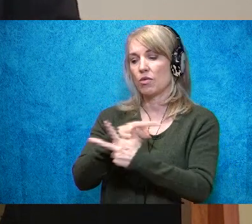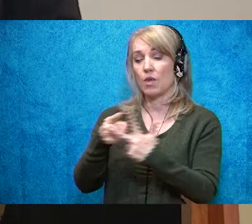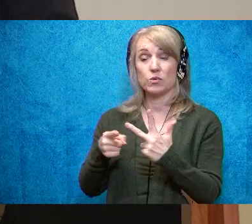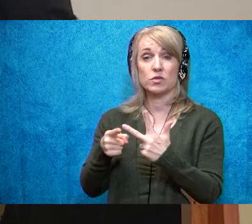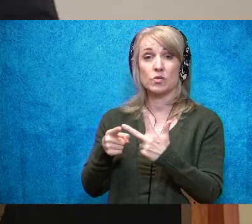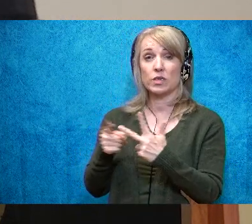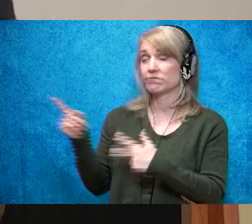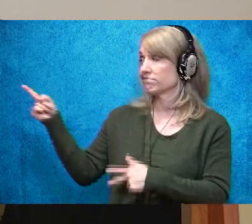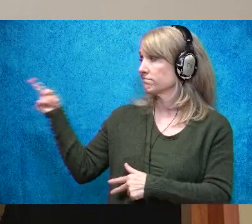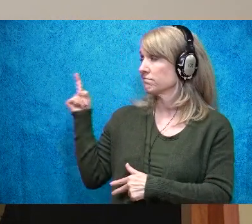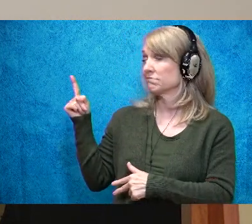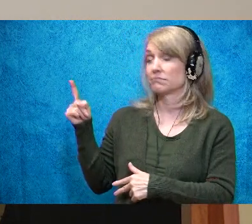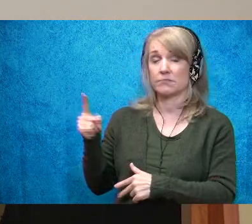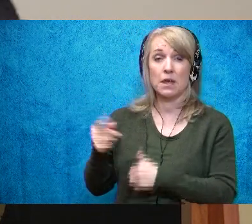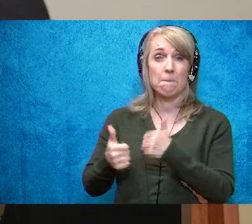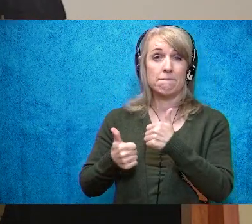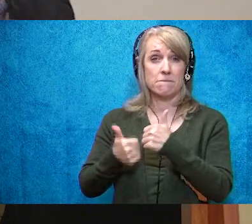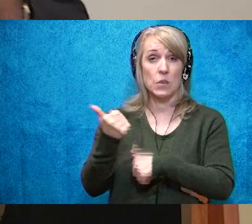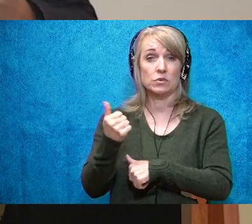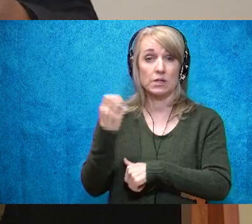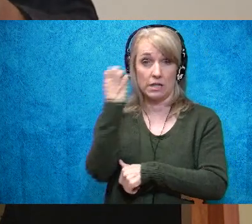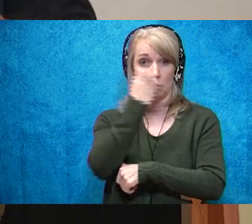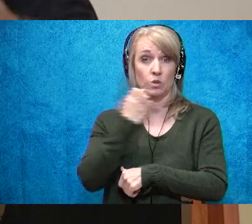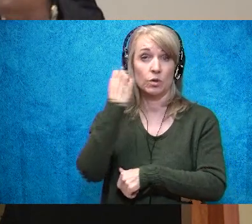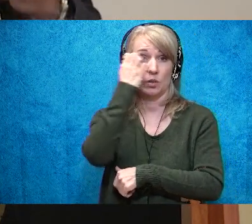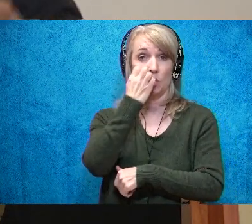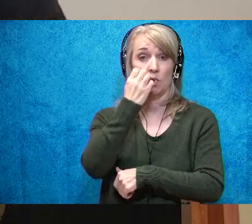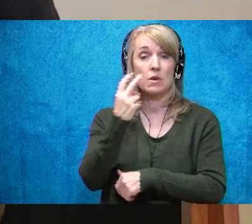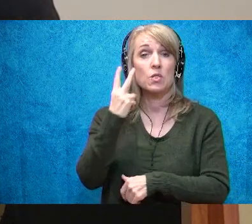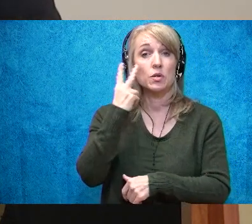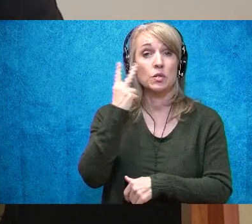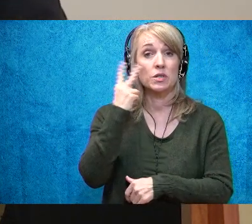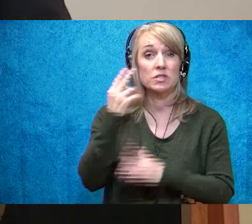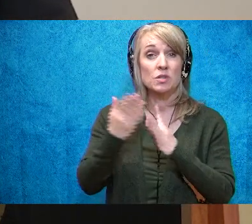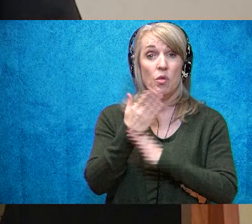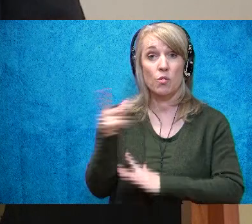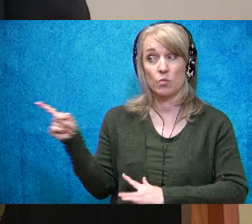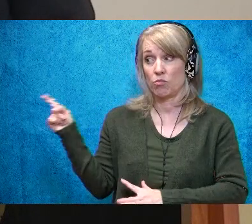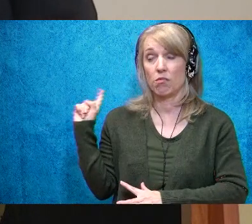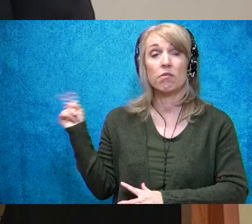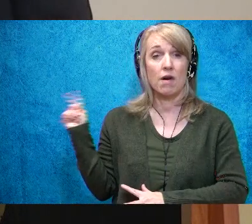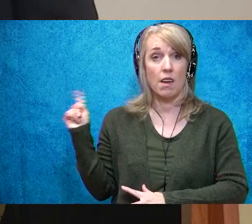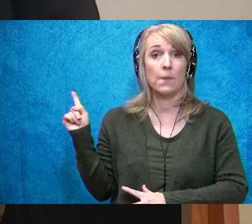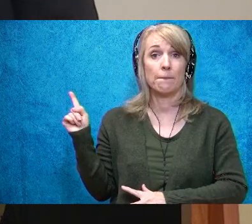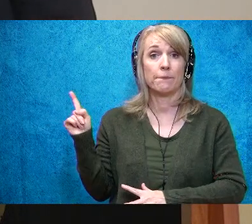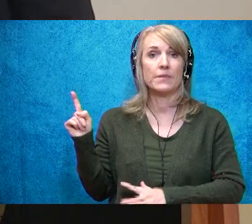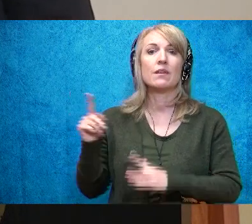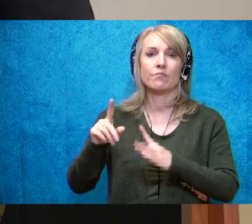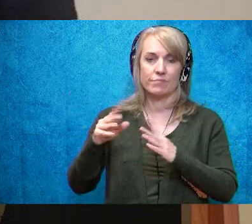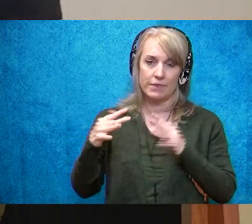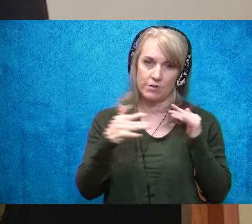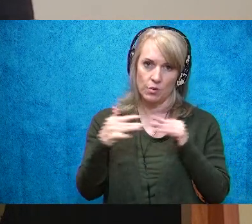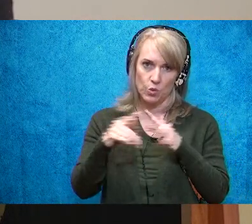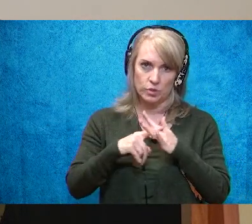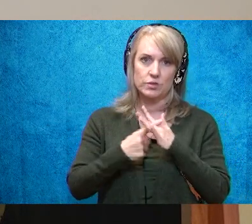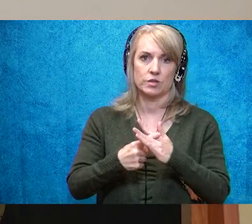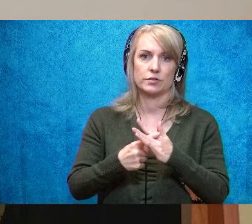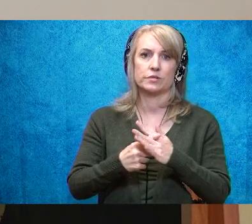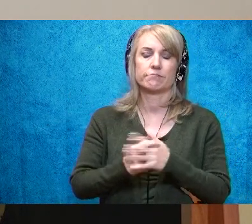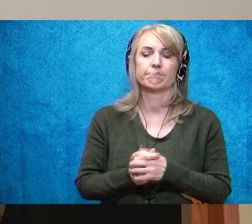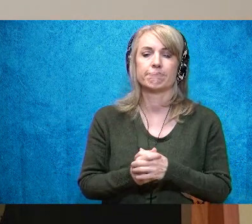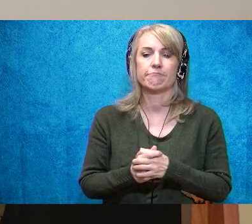and because of their actions, you're going to see the war escalate and begin. Now, this next slide deals with